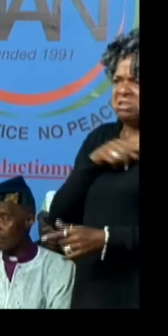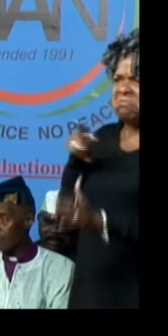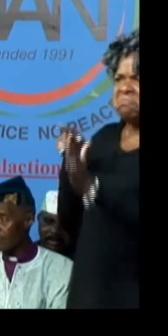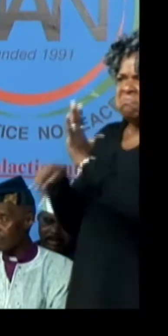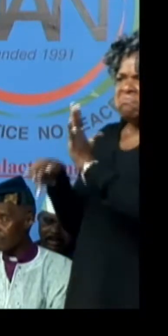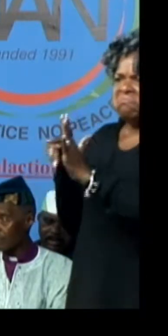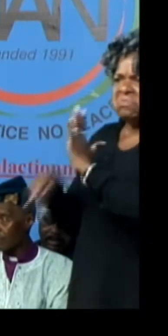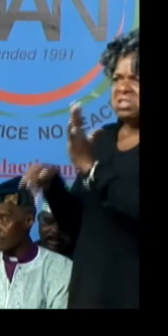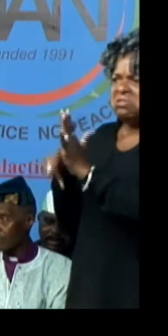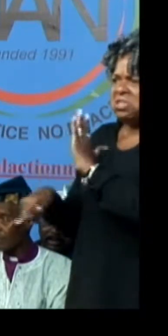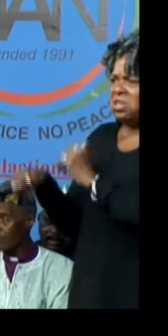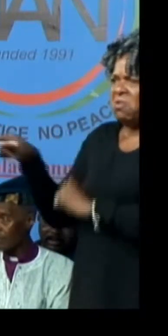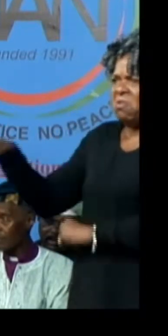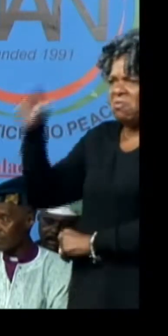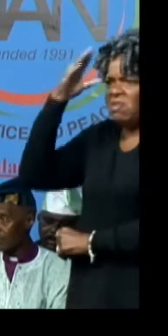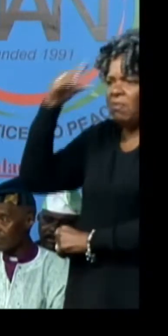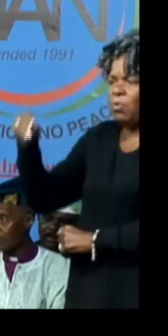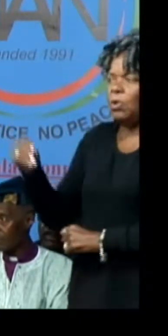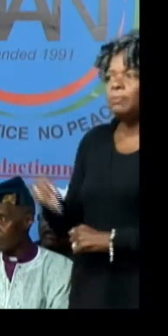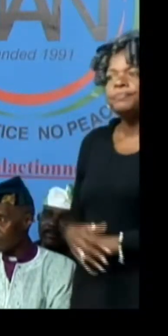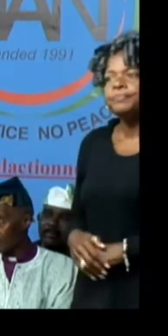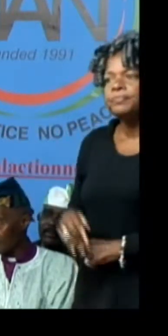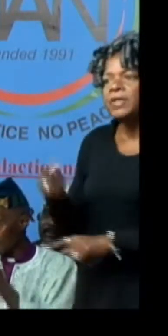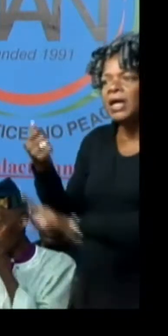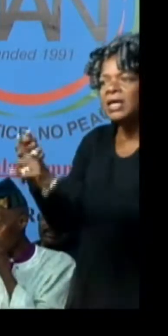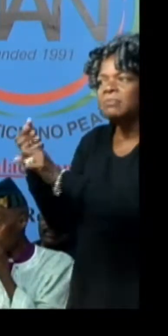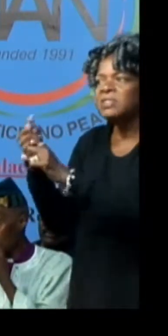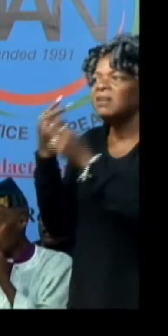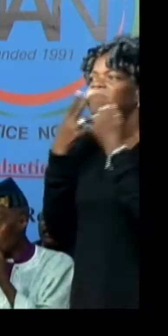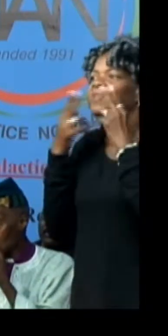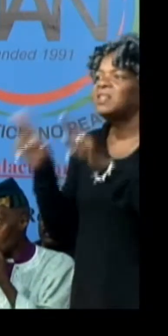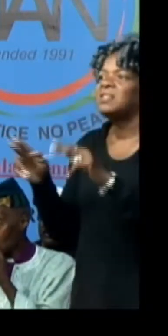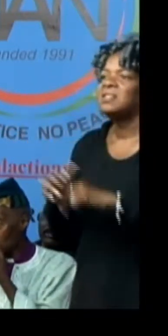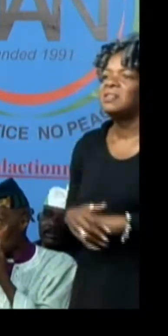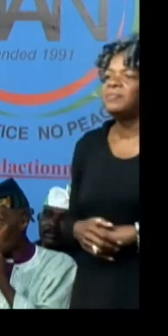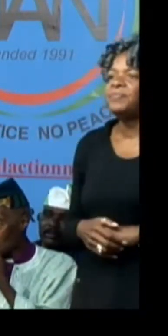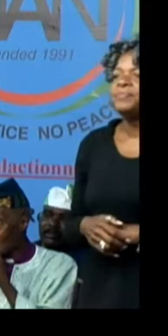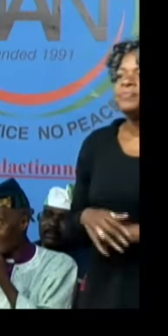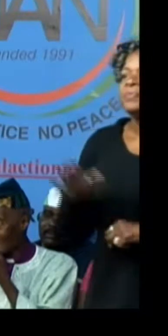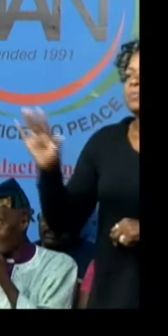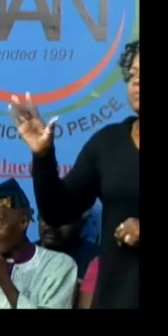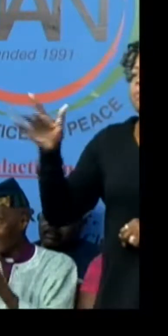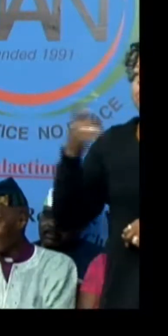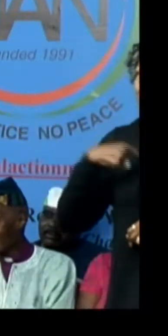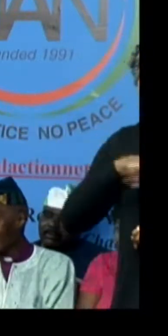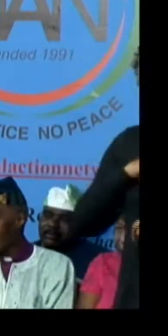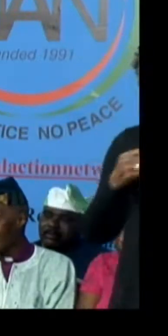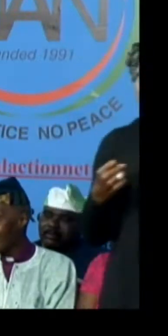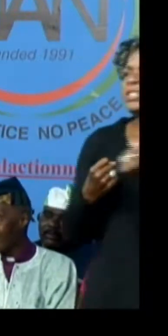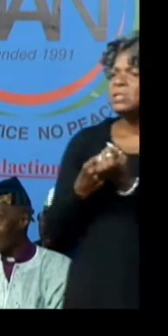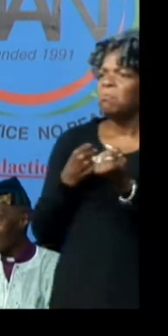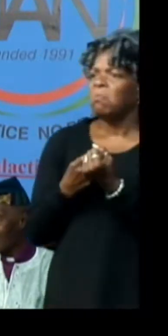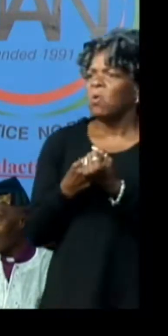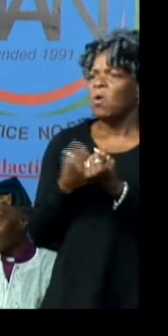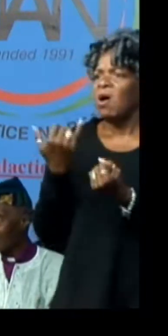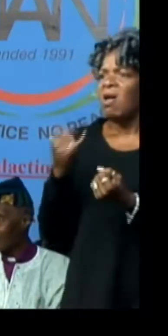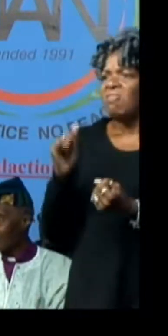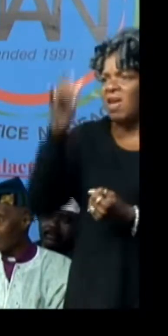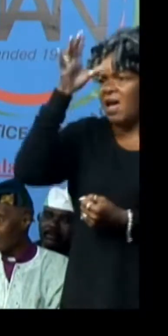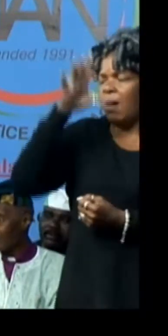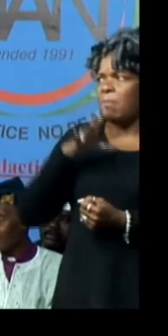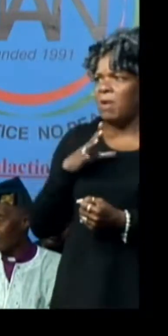our brother, and he came to NAND because we stood with him and marched for him, and he came and worked here